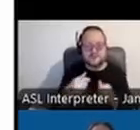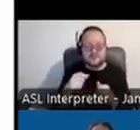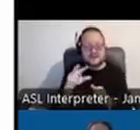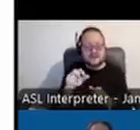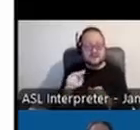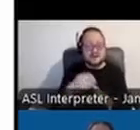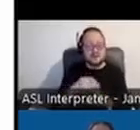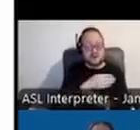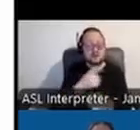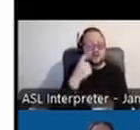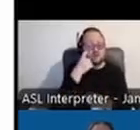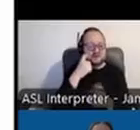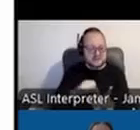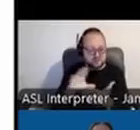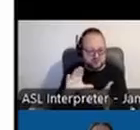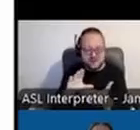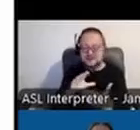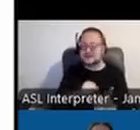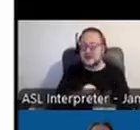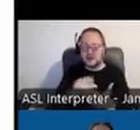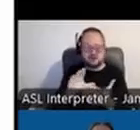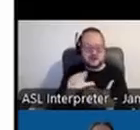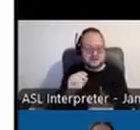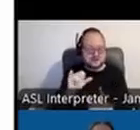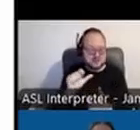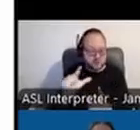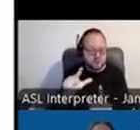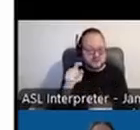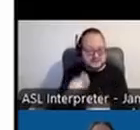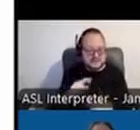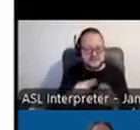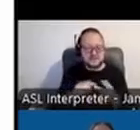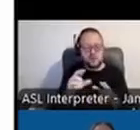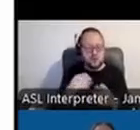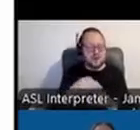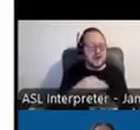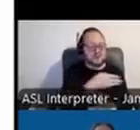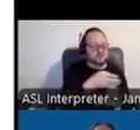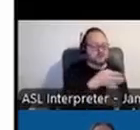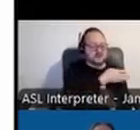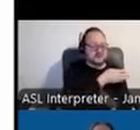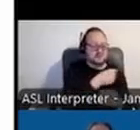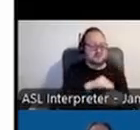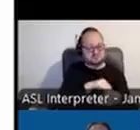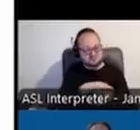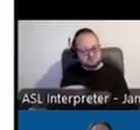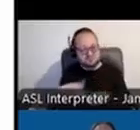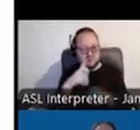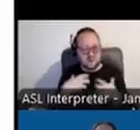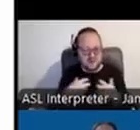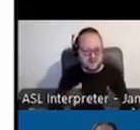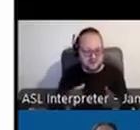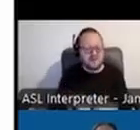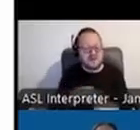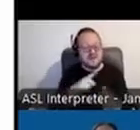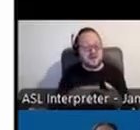addressing social needs or upstream drivers of health. I also want to highlight that with the advent of the Affordable Care